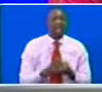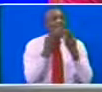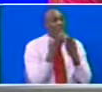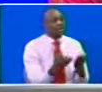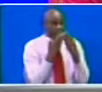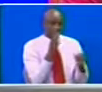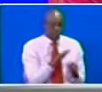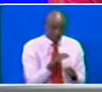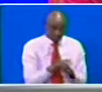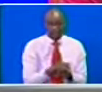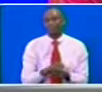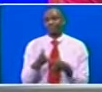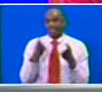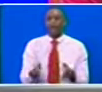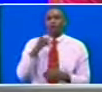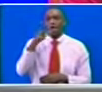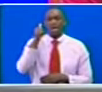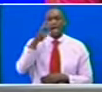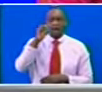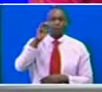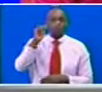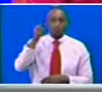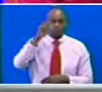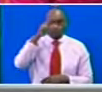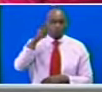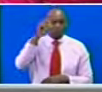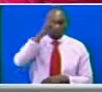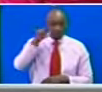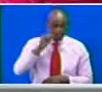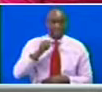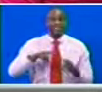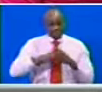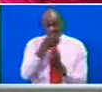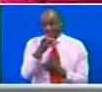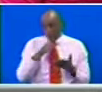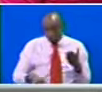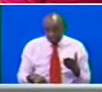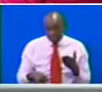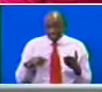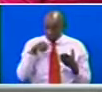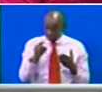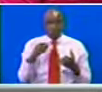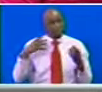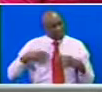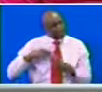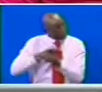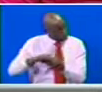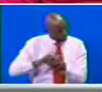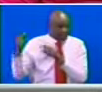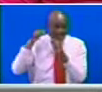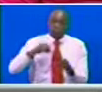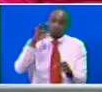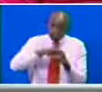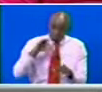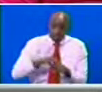And in Kamakuji, tallying of votes in the ODM primaries has just started. In that constituency, there was a high turnout of voters, forcing